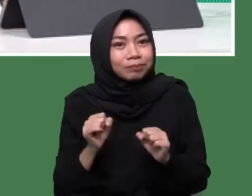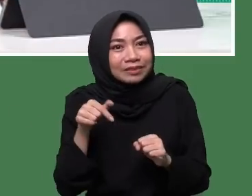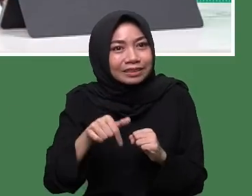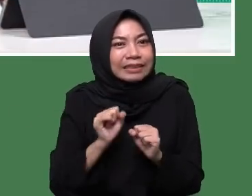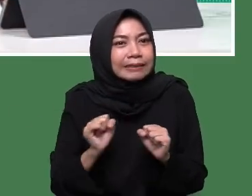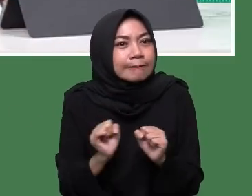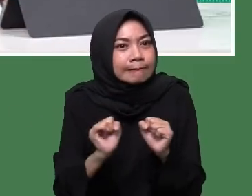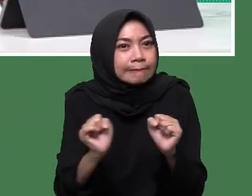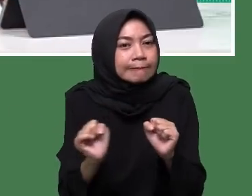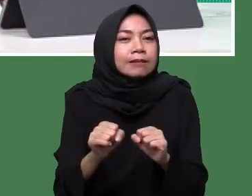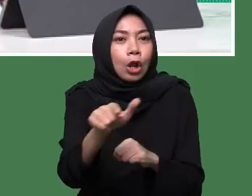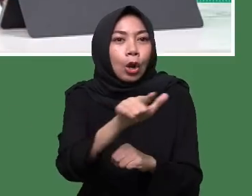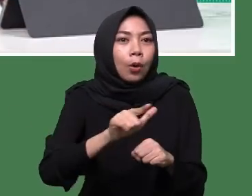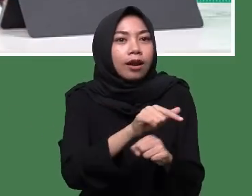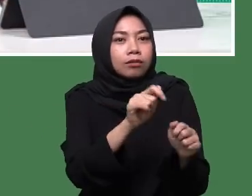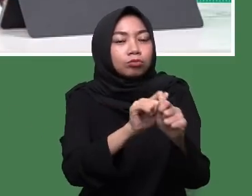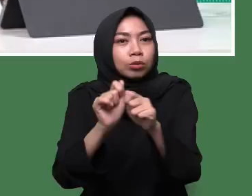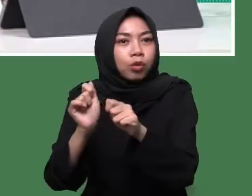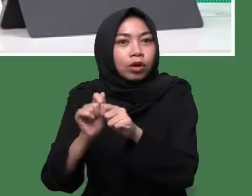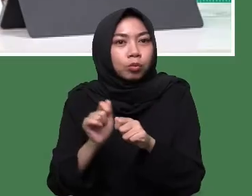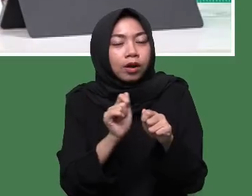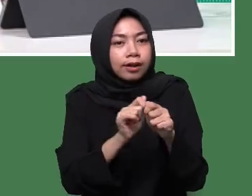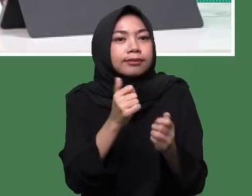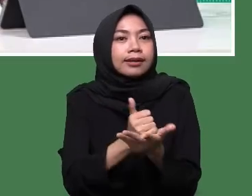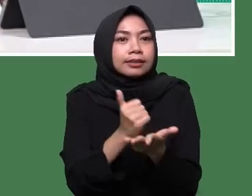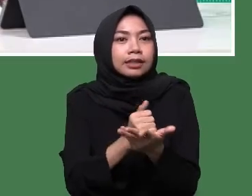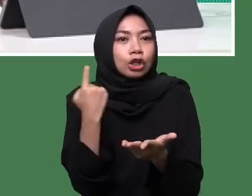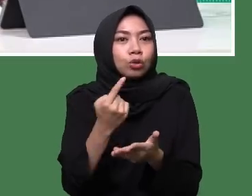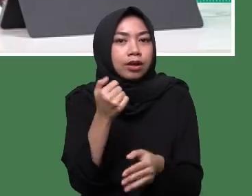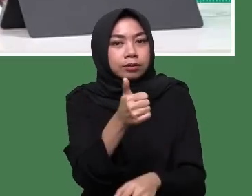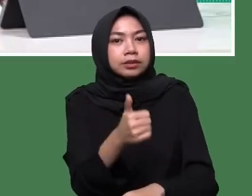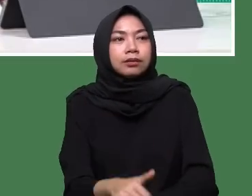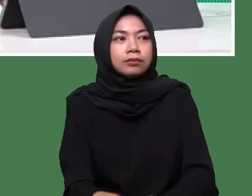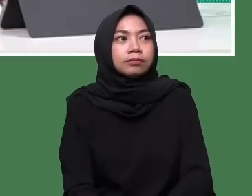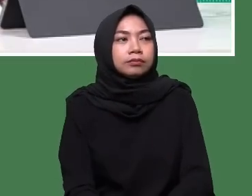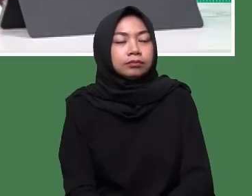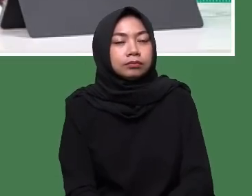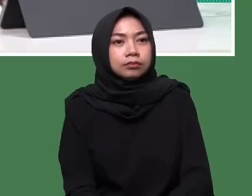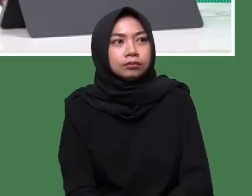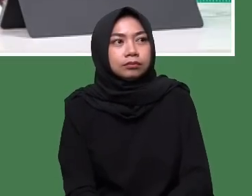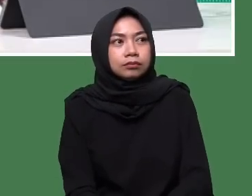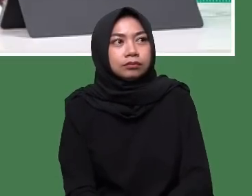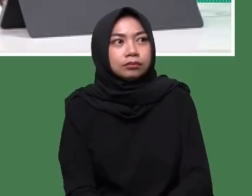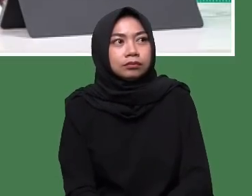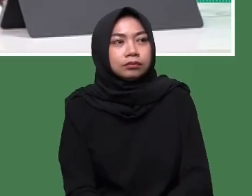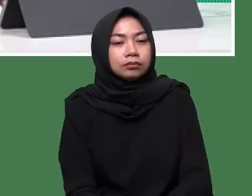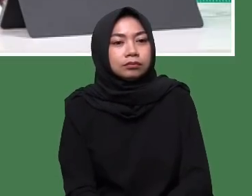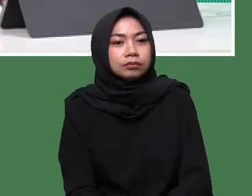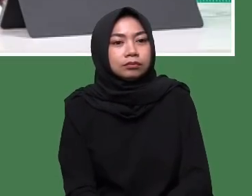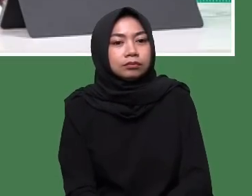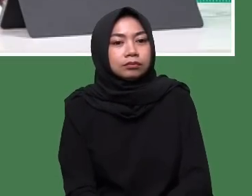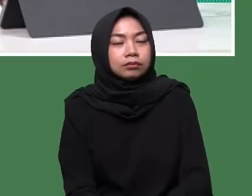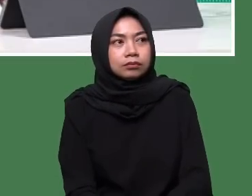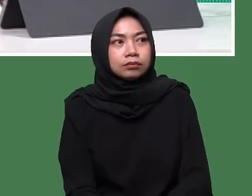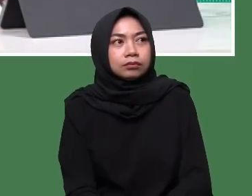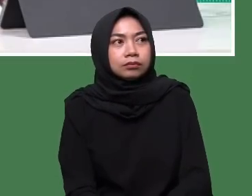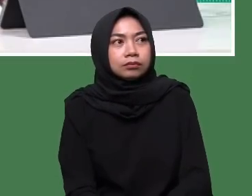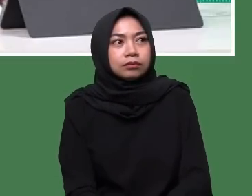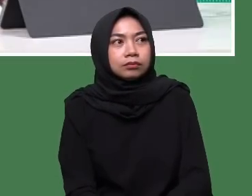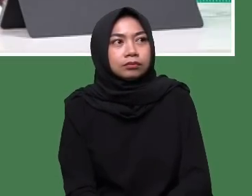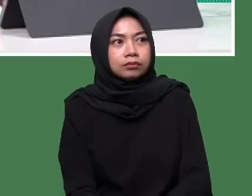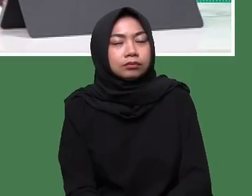the national productions. Thank you. Thank you. And I'll just finish off on the